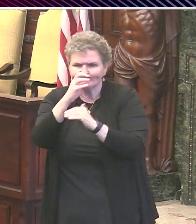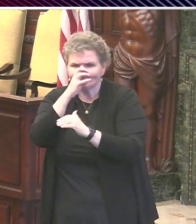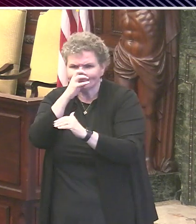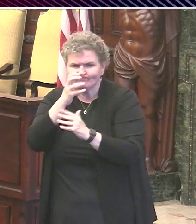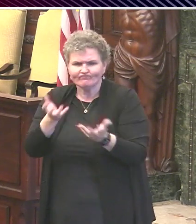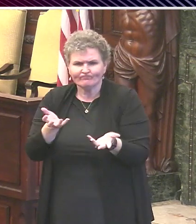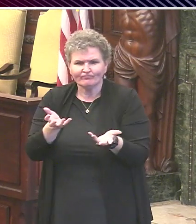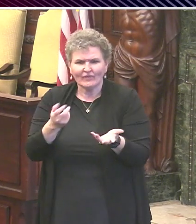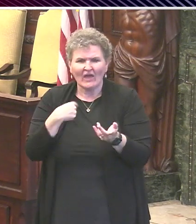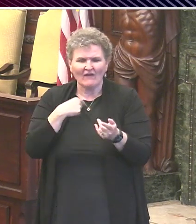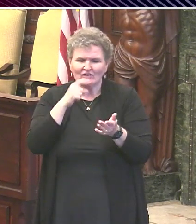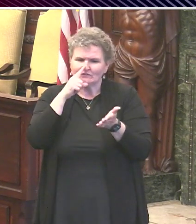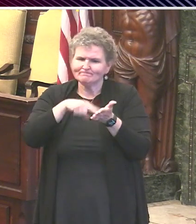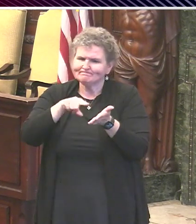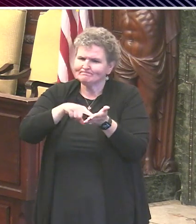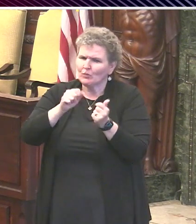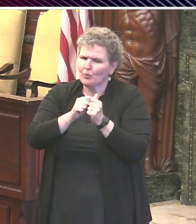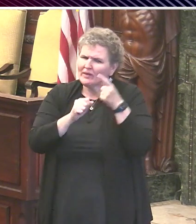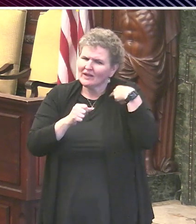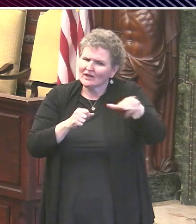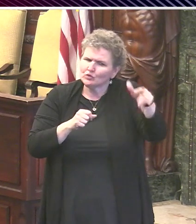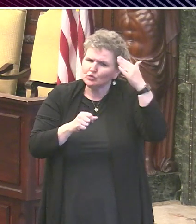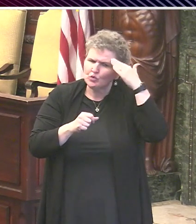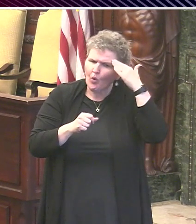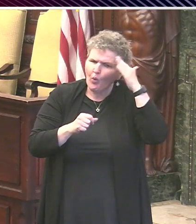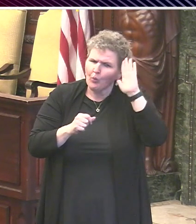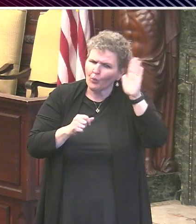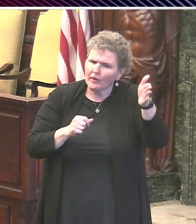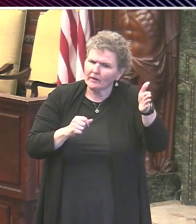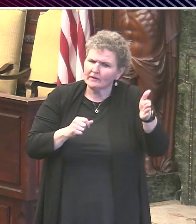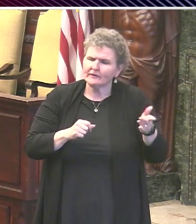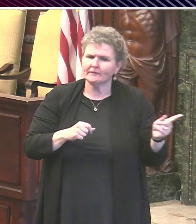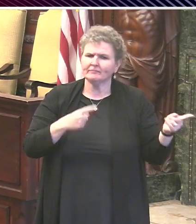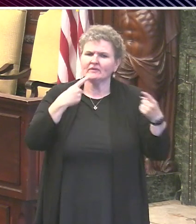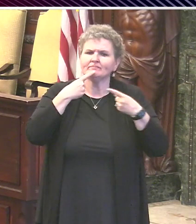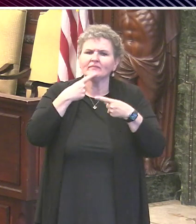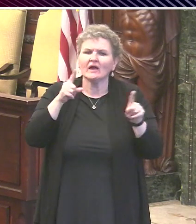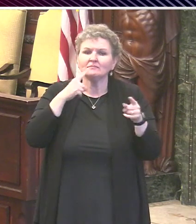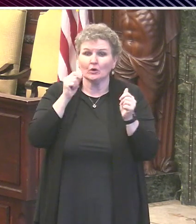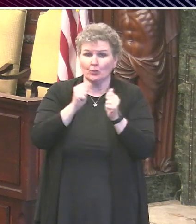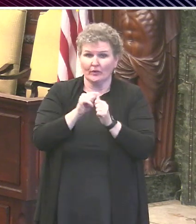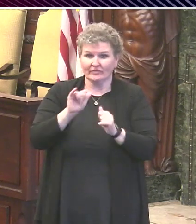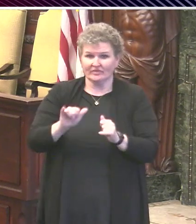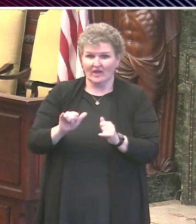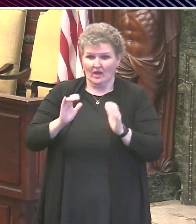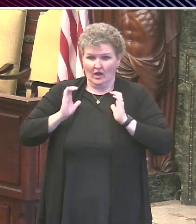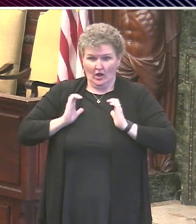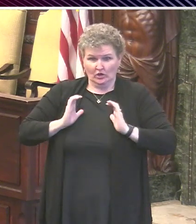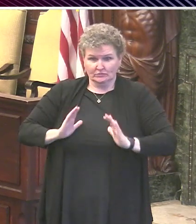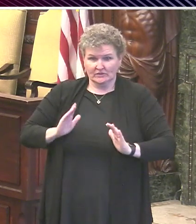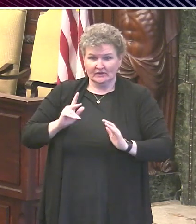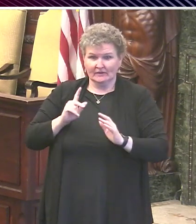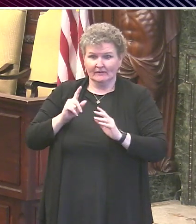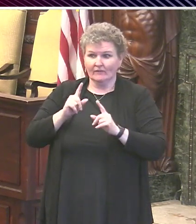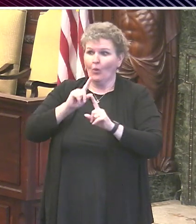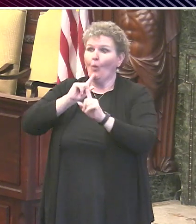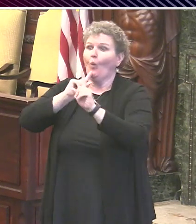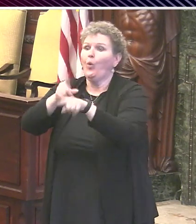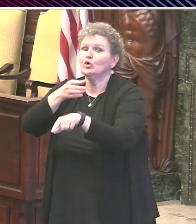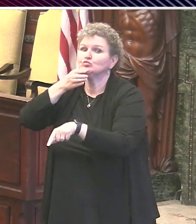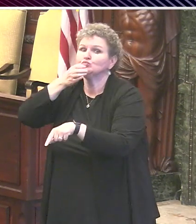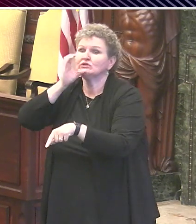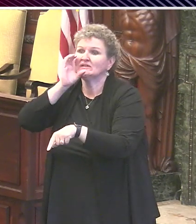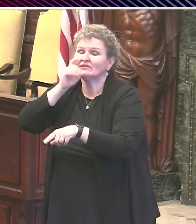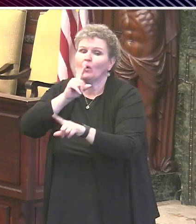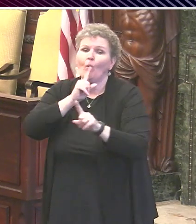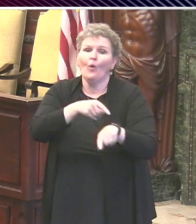apply. Okay, yeah, I mean, his release says, customers must order food if they're ordering drinks. So I guess that is the case